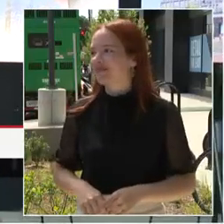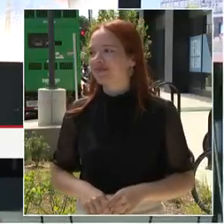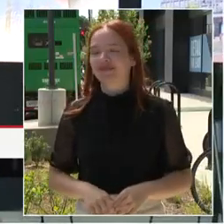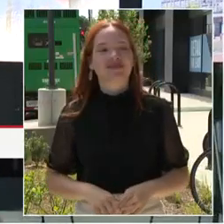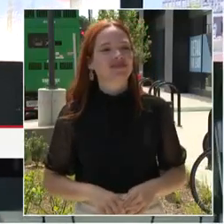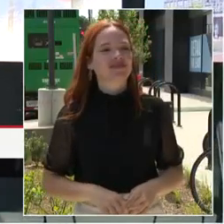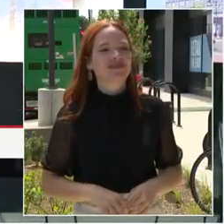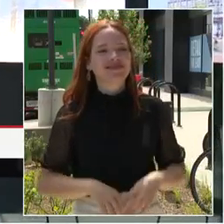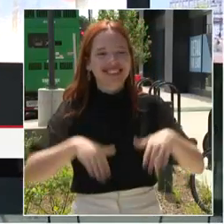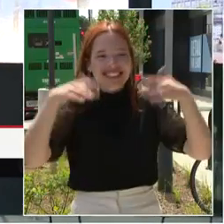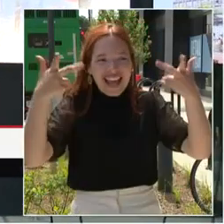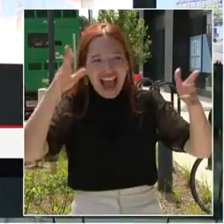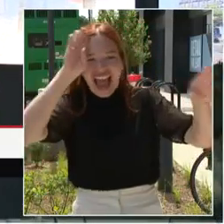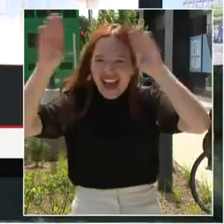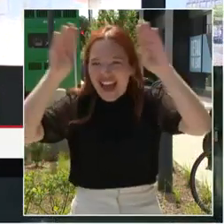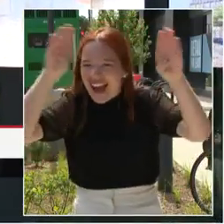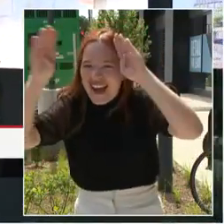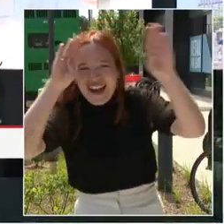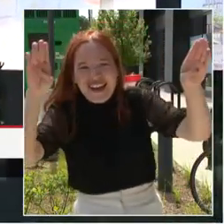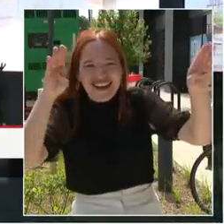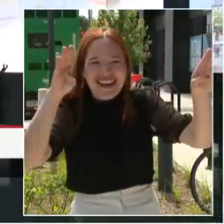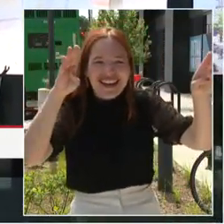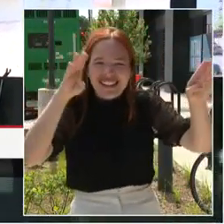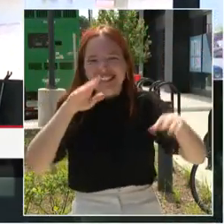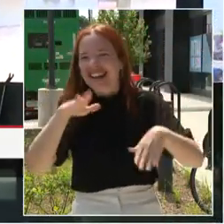Well, hello, Ward 7.